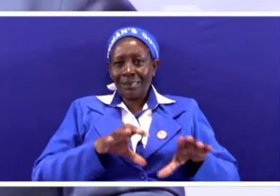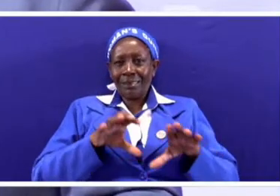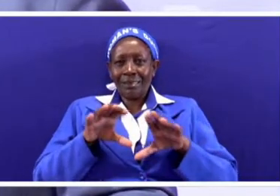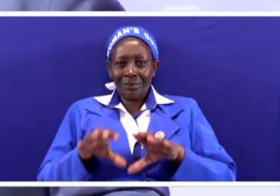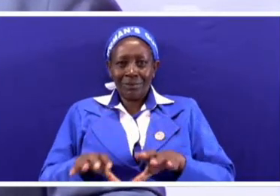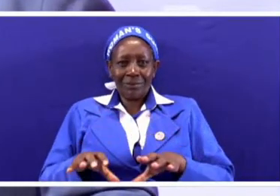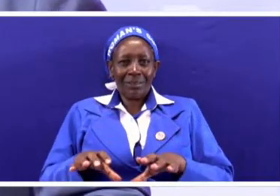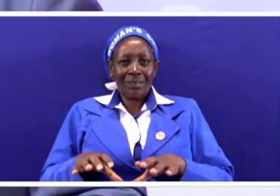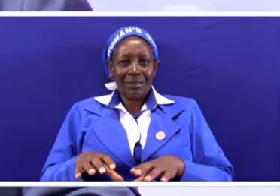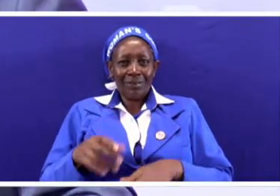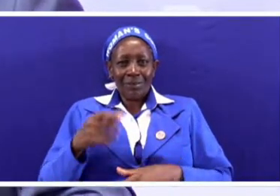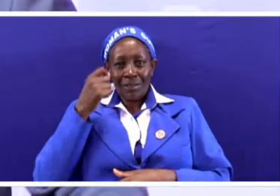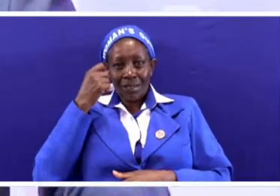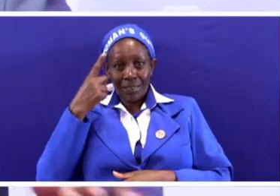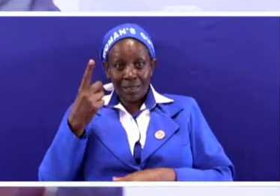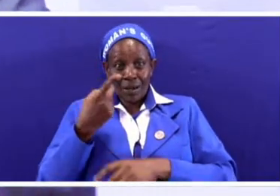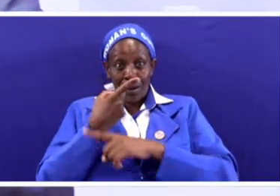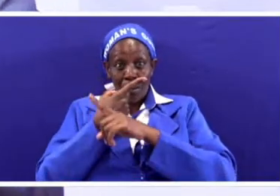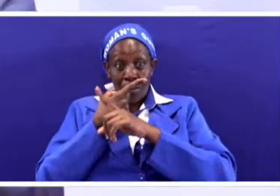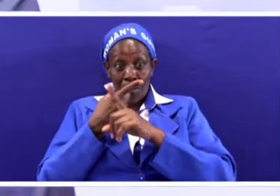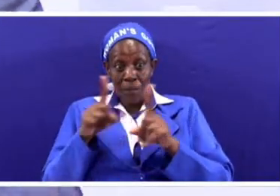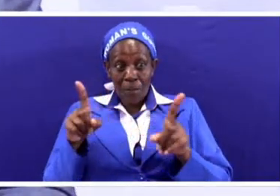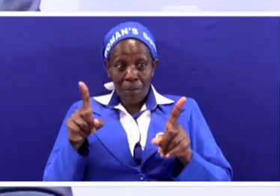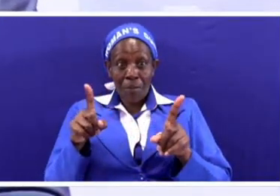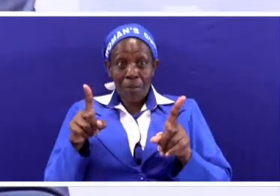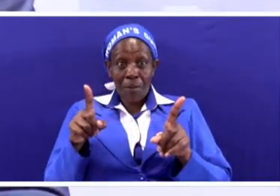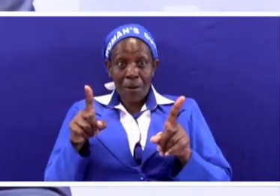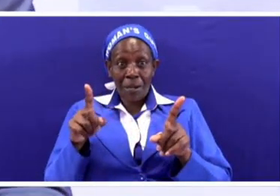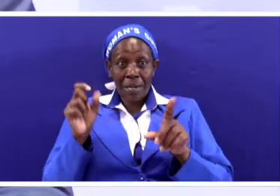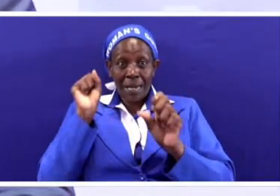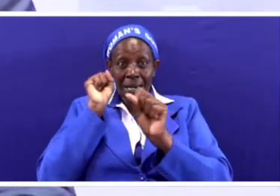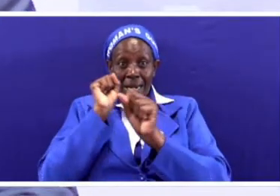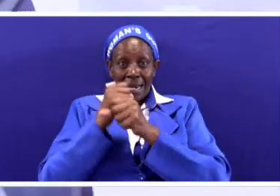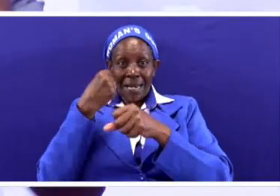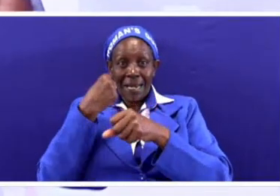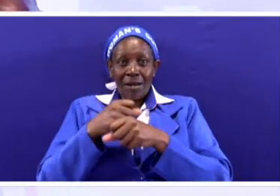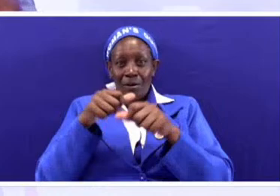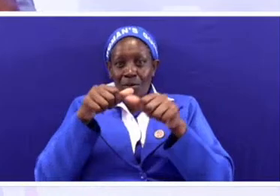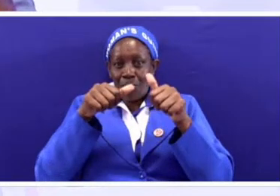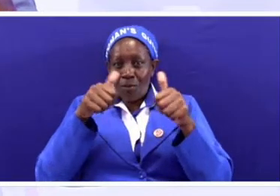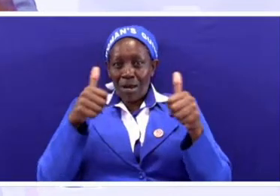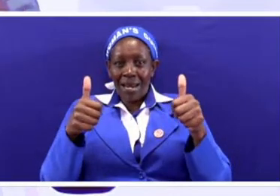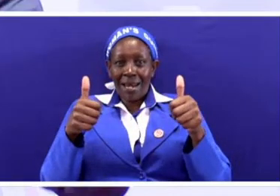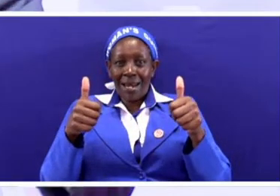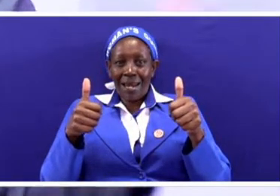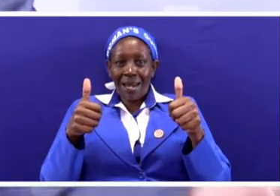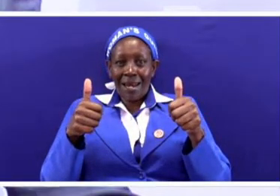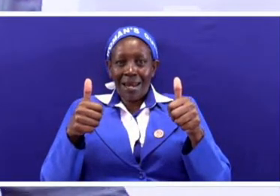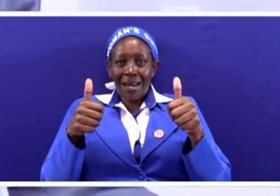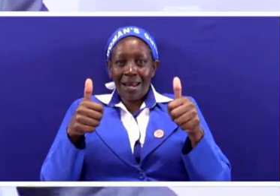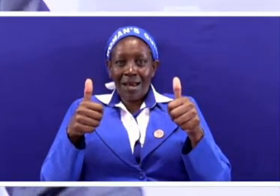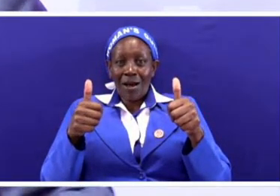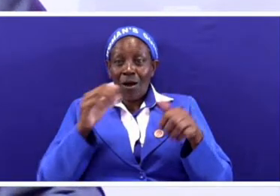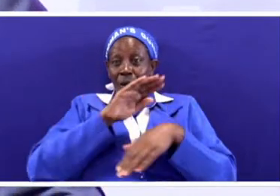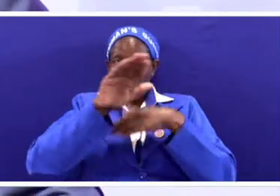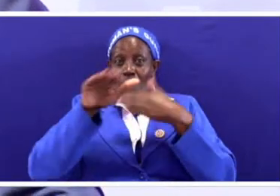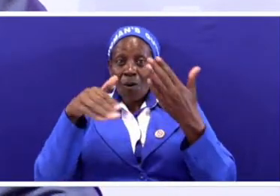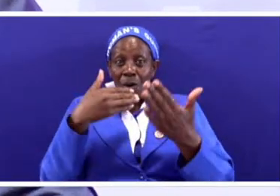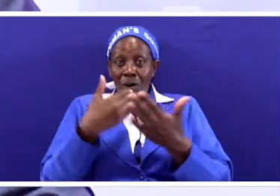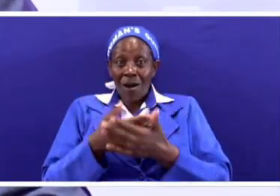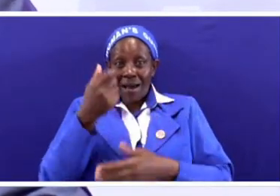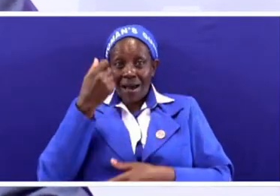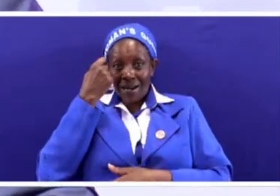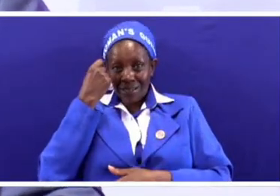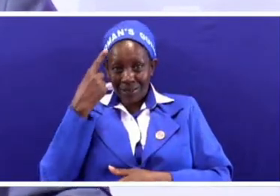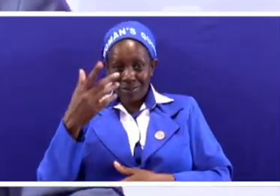you did it so well. You bridged the academy with the ground, and we all understood you. Thank